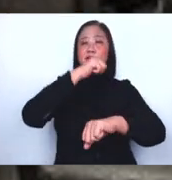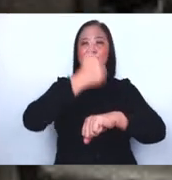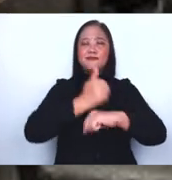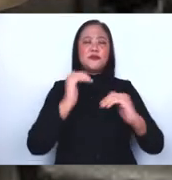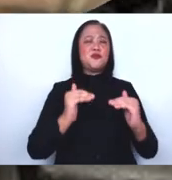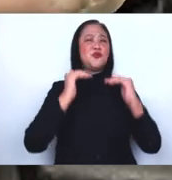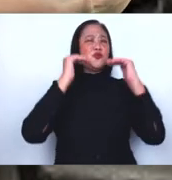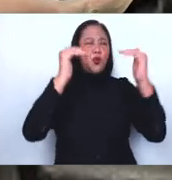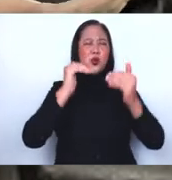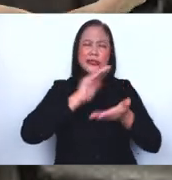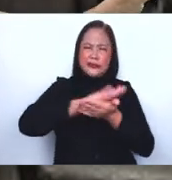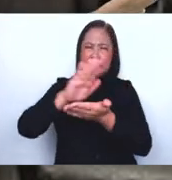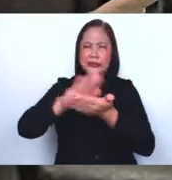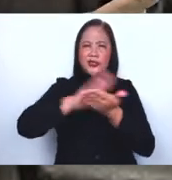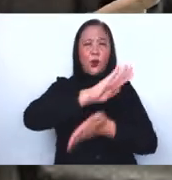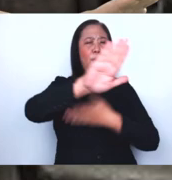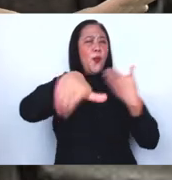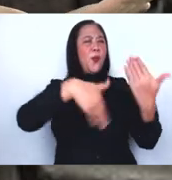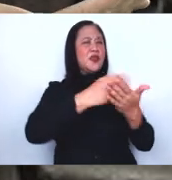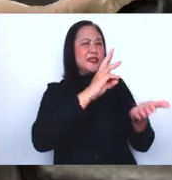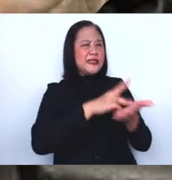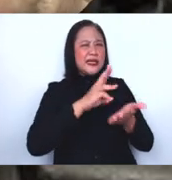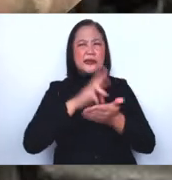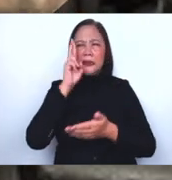clear the entire city of rats.